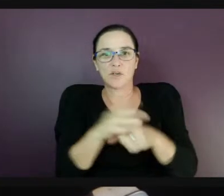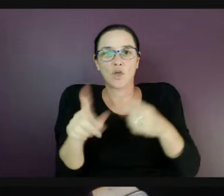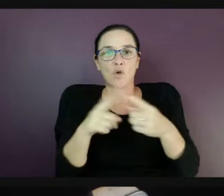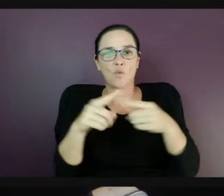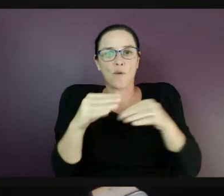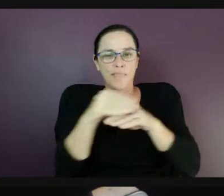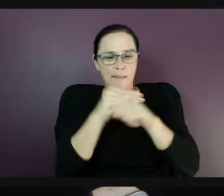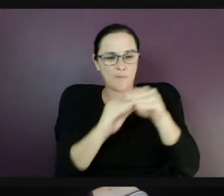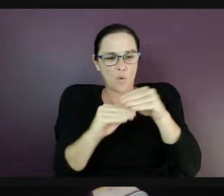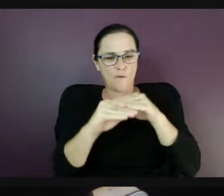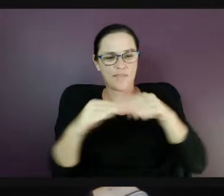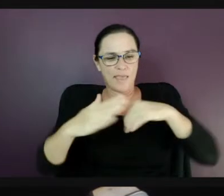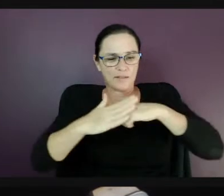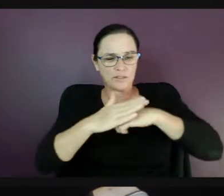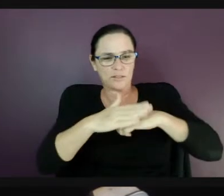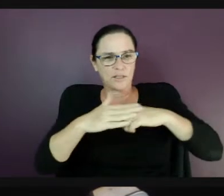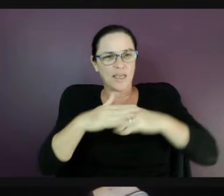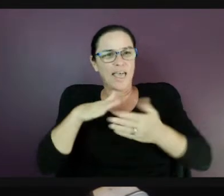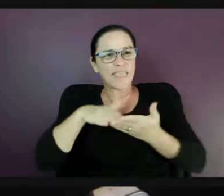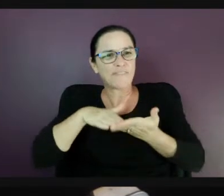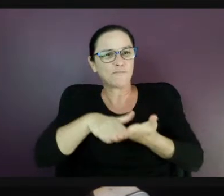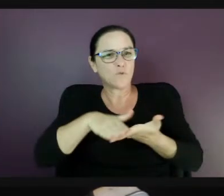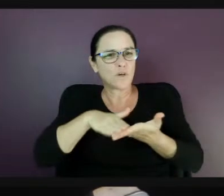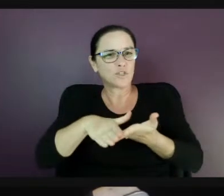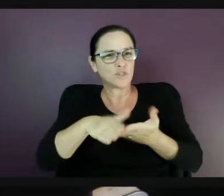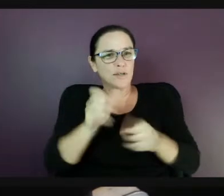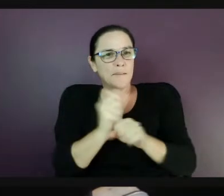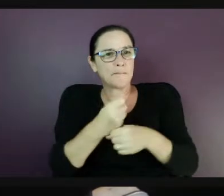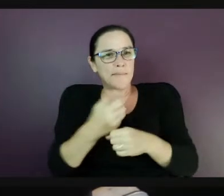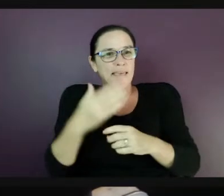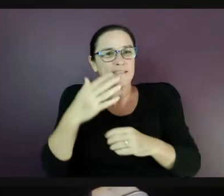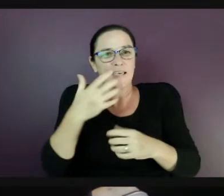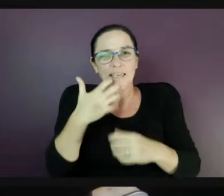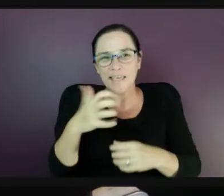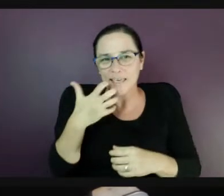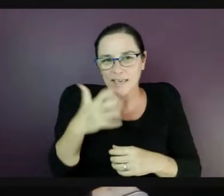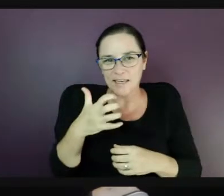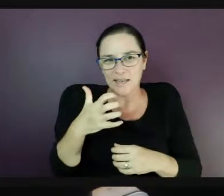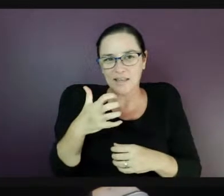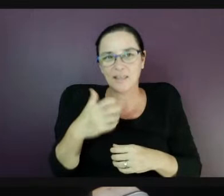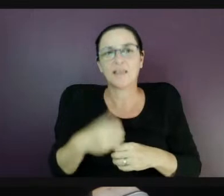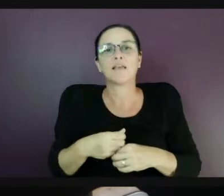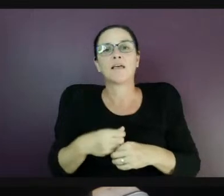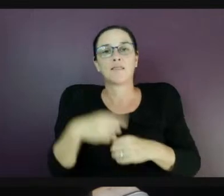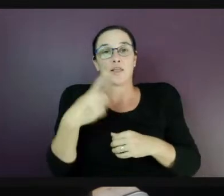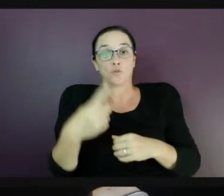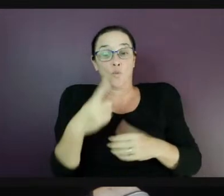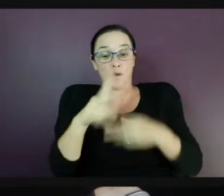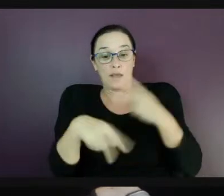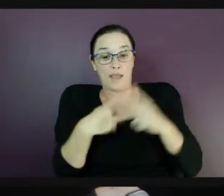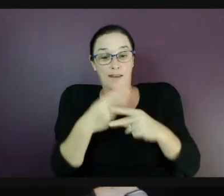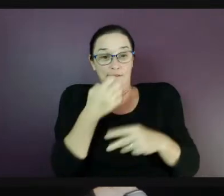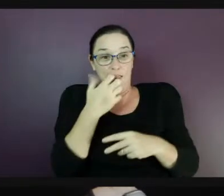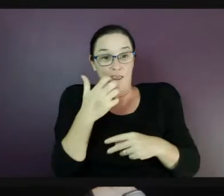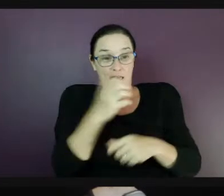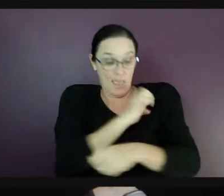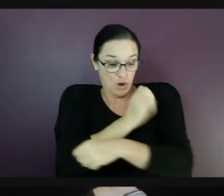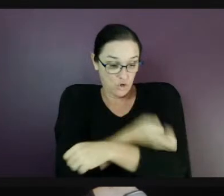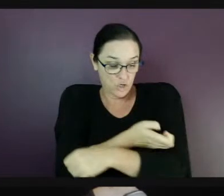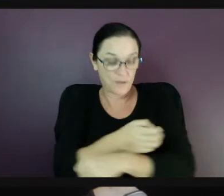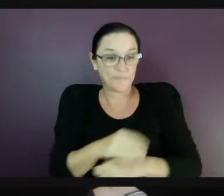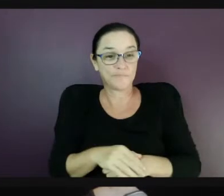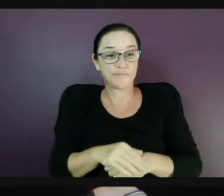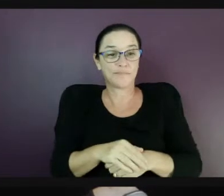each other, the friction generates heat. That's one of the forms of energy that's released. In fact, that's not mentioned in